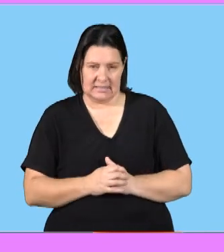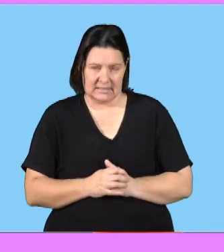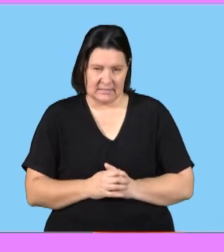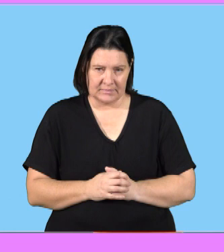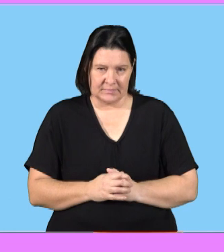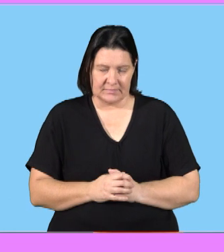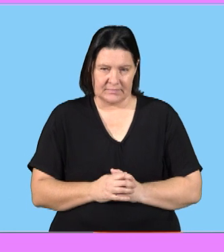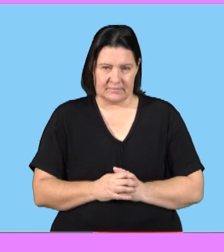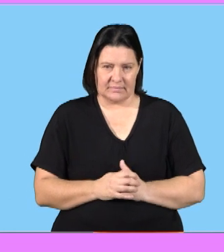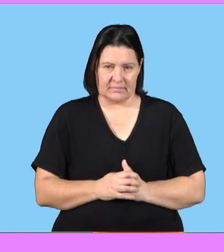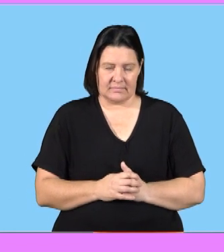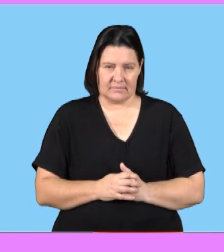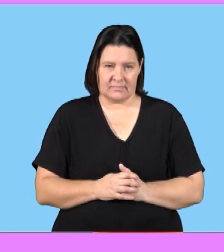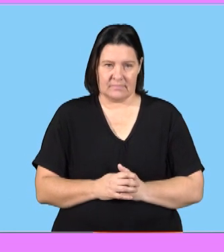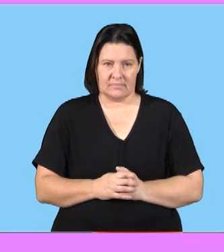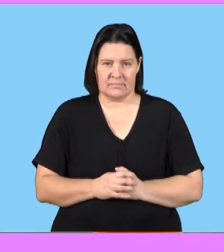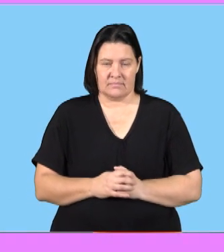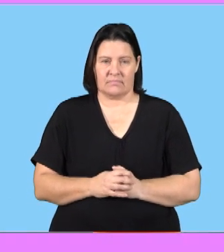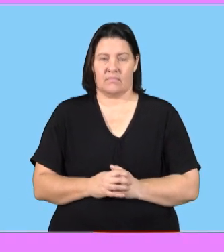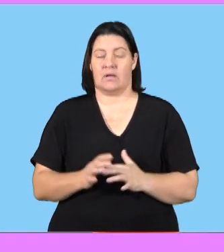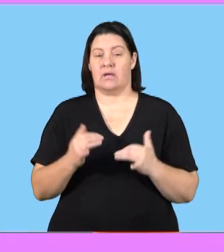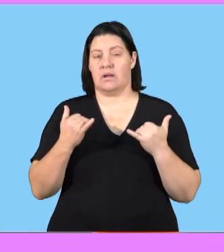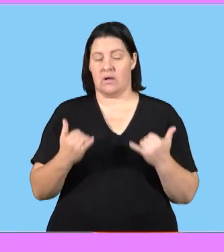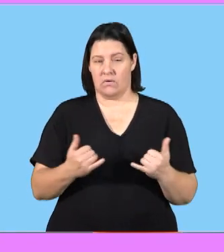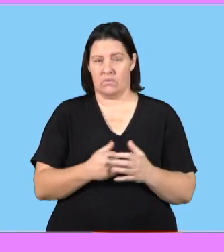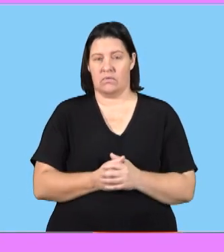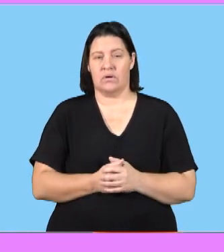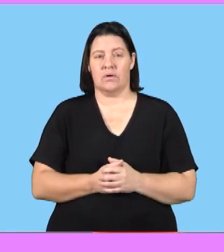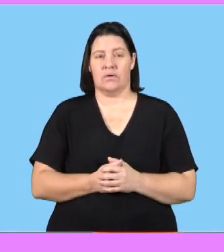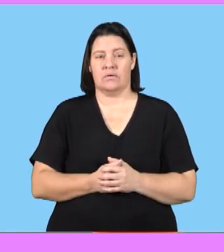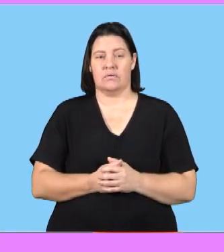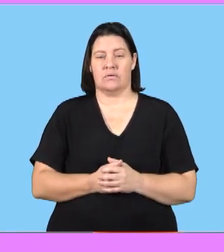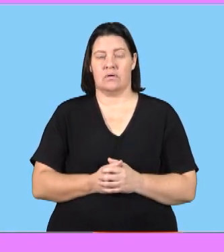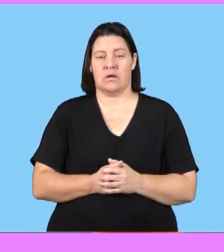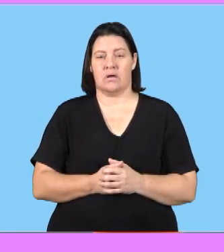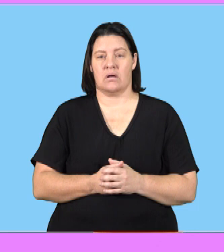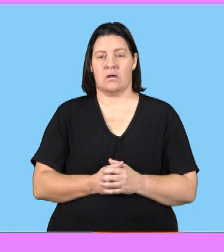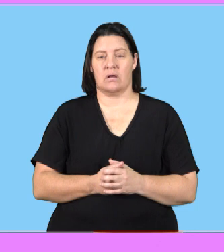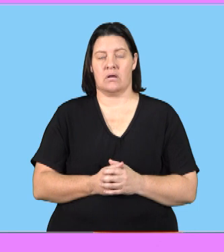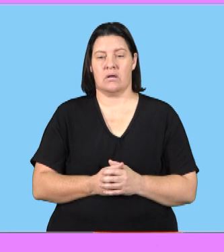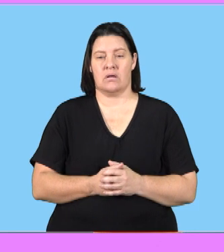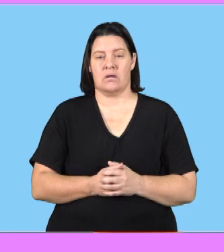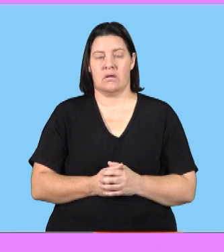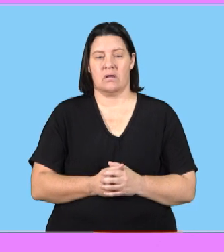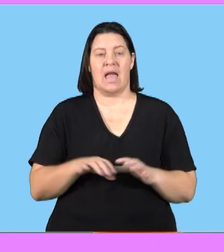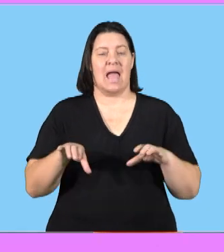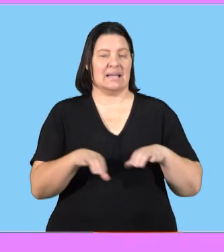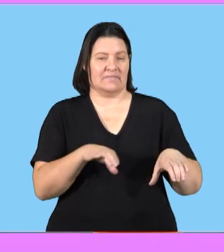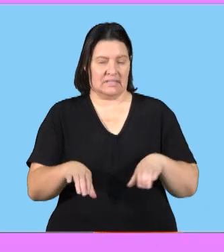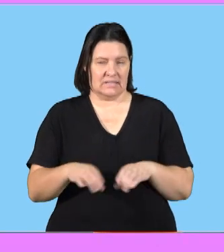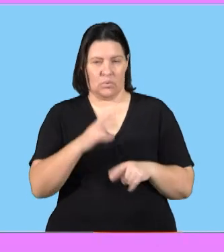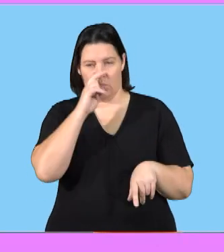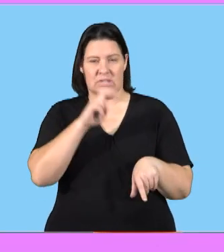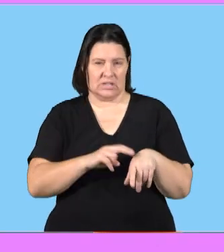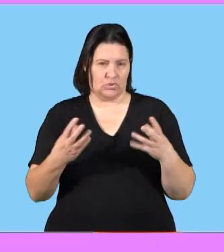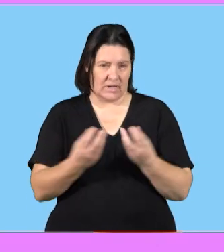up, and the answer is 8 Rand 40. So now let us have a look at this activity